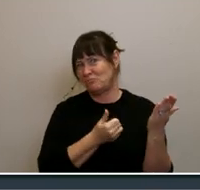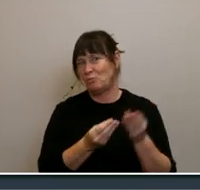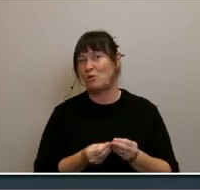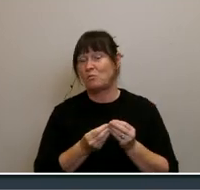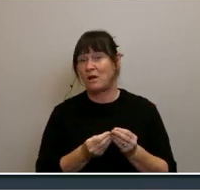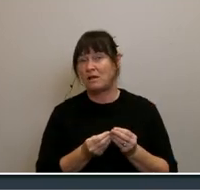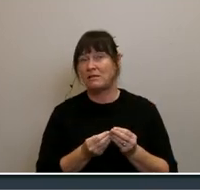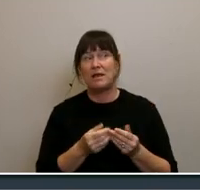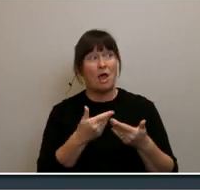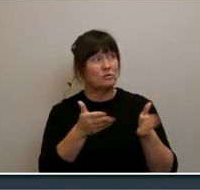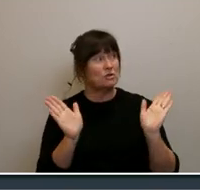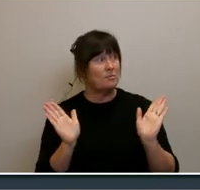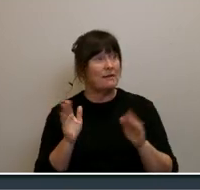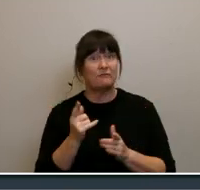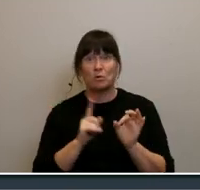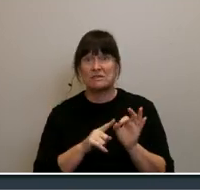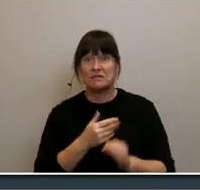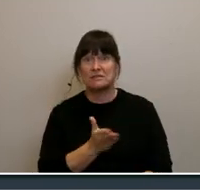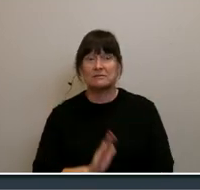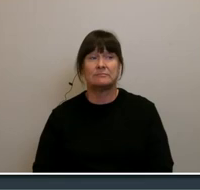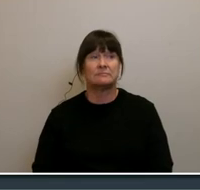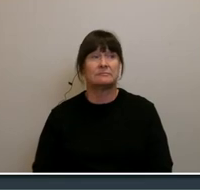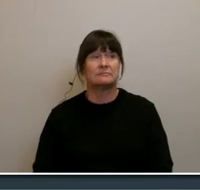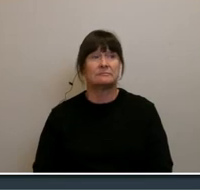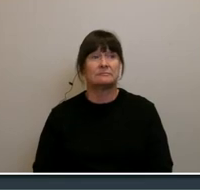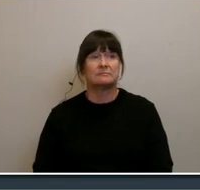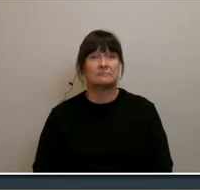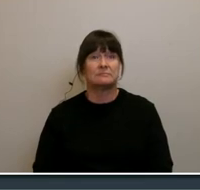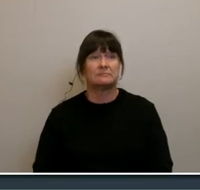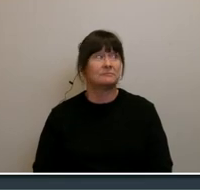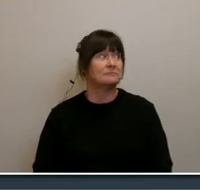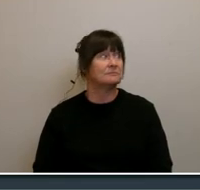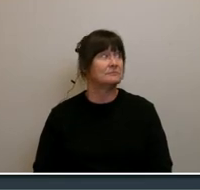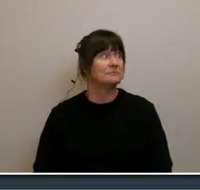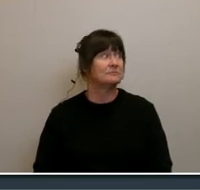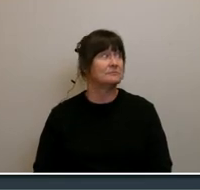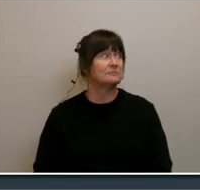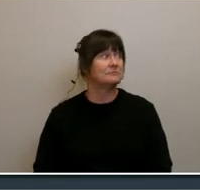I'll just open up and see if any of the councillors have got any questions for you.